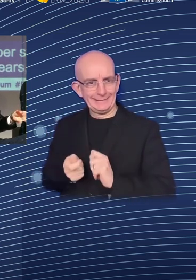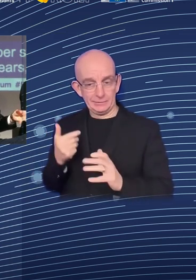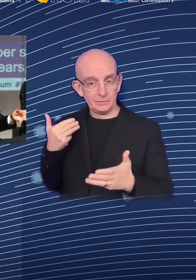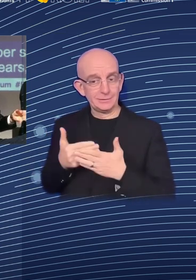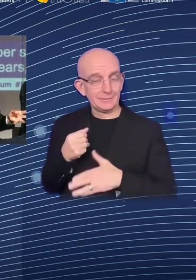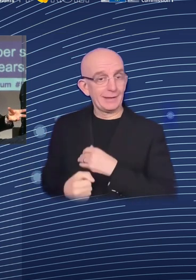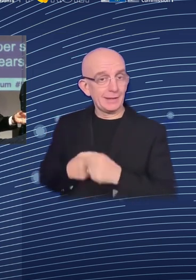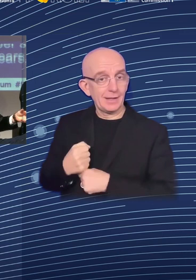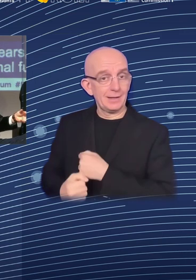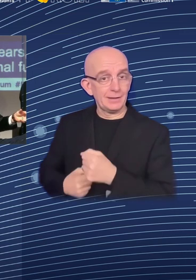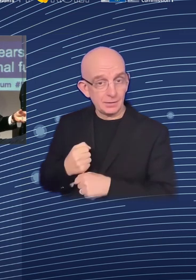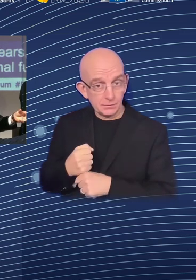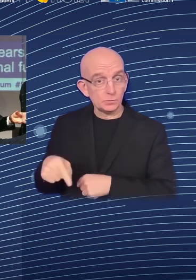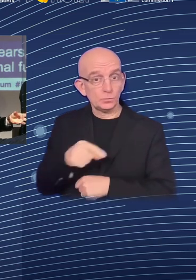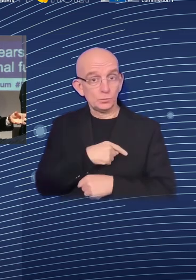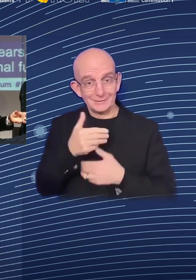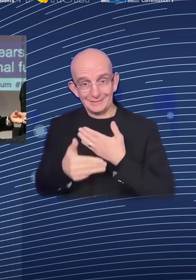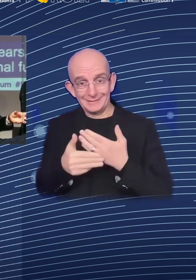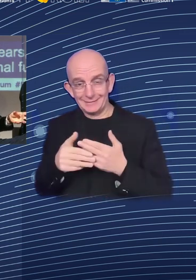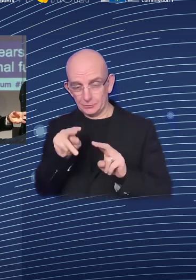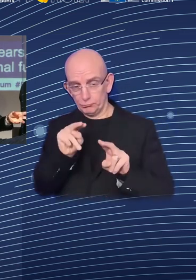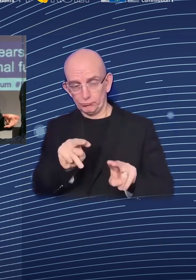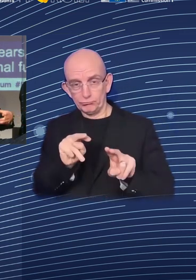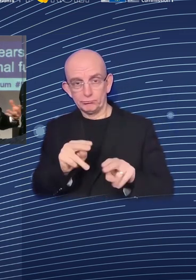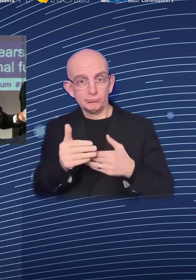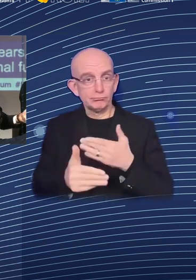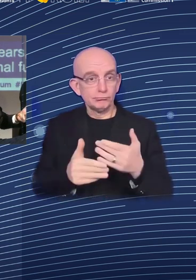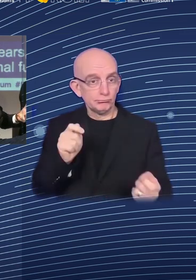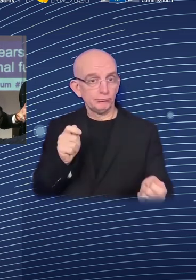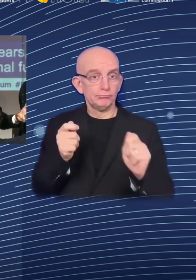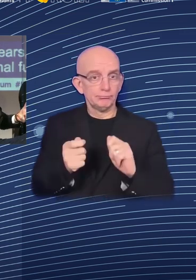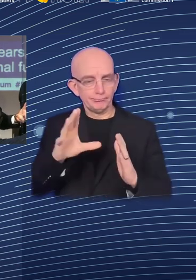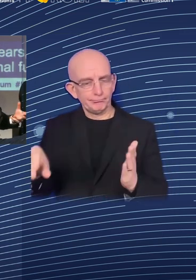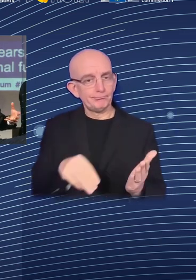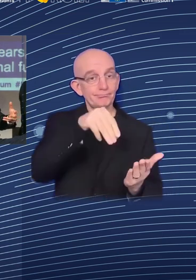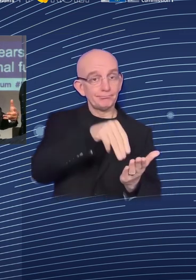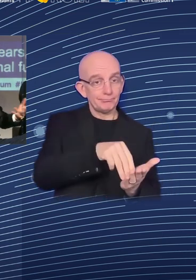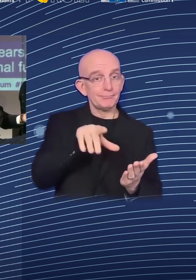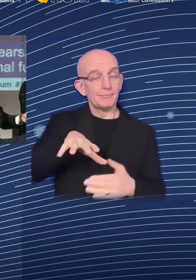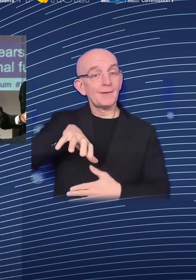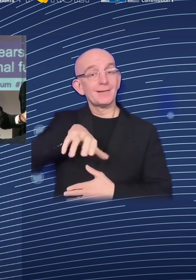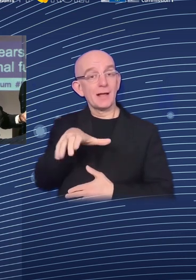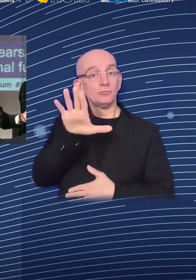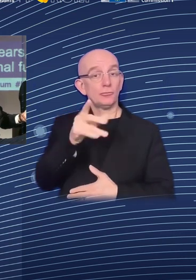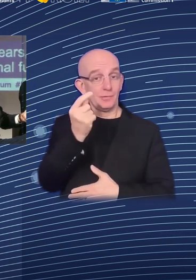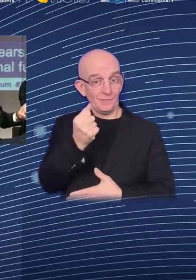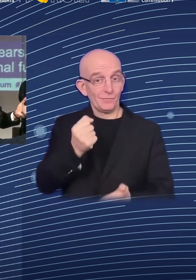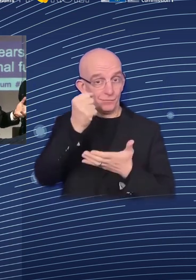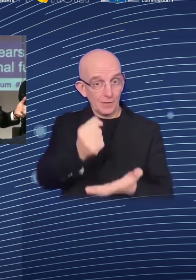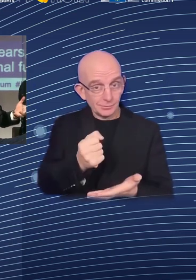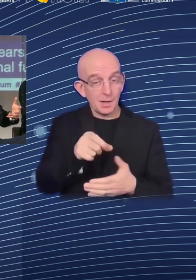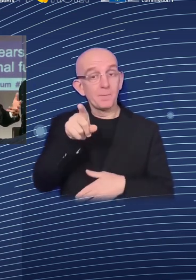on employer payroll. It's a half of 1%. At this point, the fund itself has multiple billions of euros in